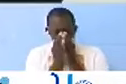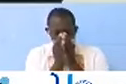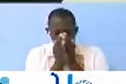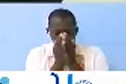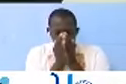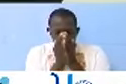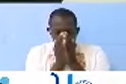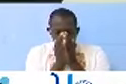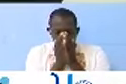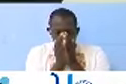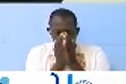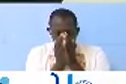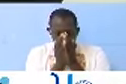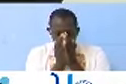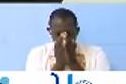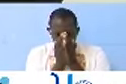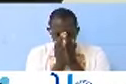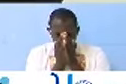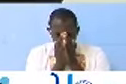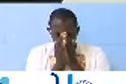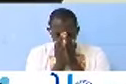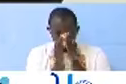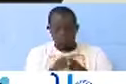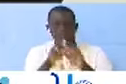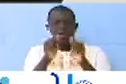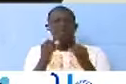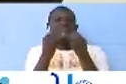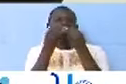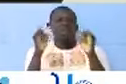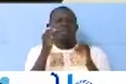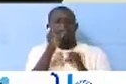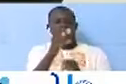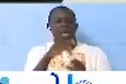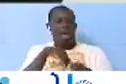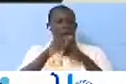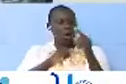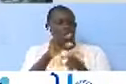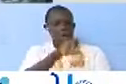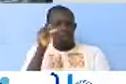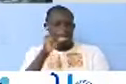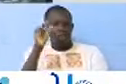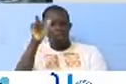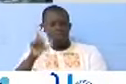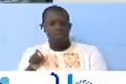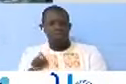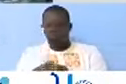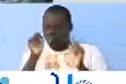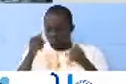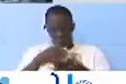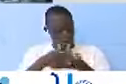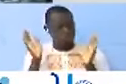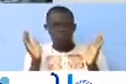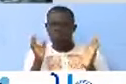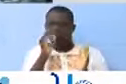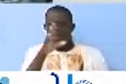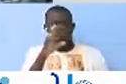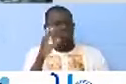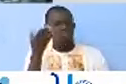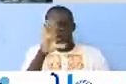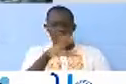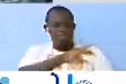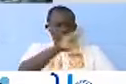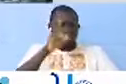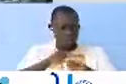in public? Faisi fono fonyo kono la ba adiate nyaamba ba fonyo kono da fonyo ndawda. I'll speak it out publicly.